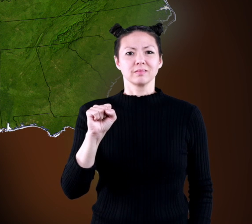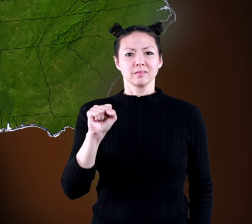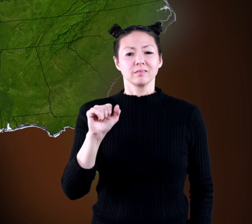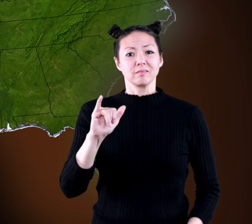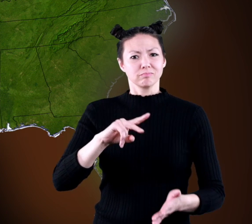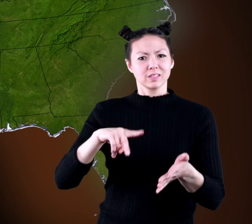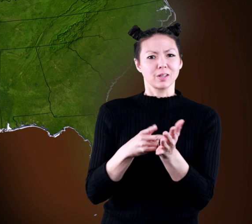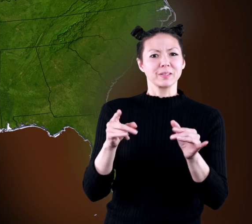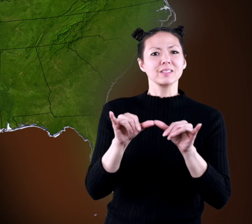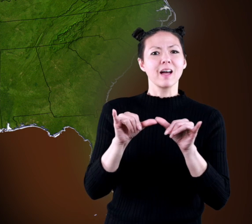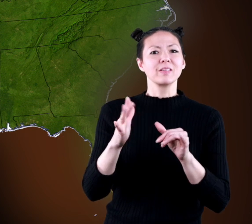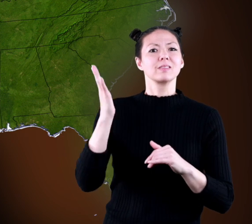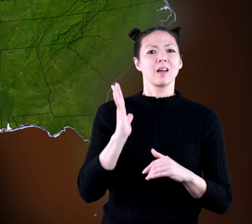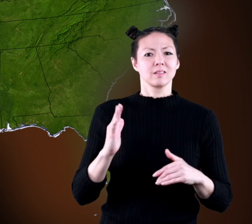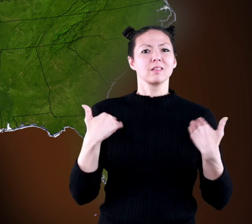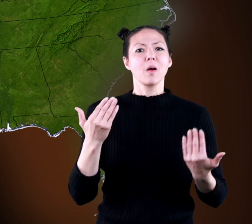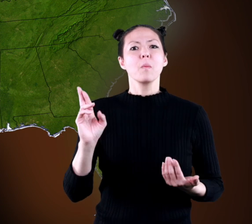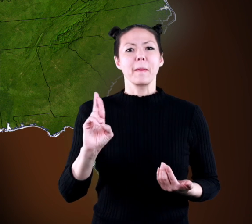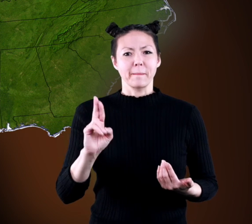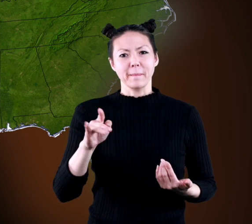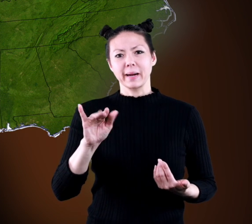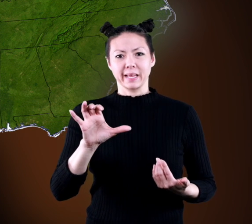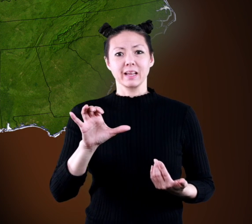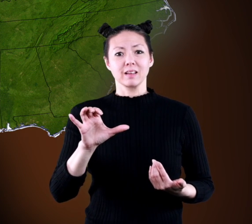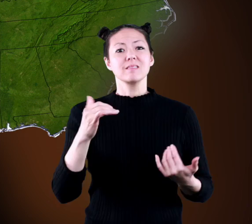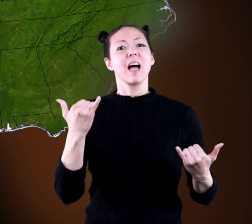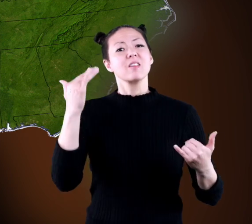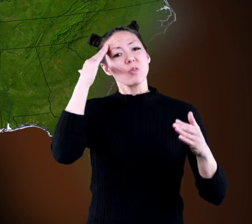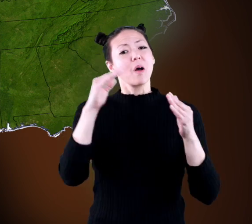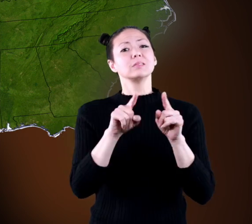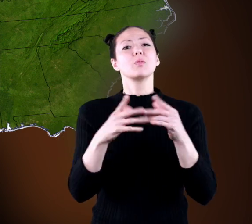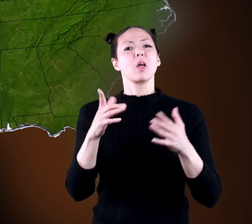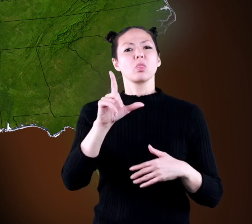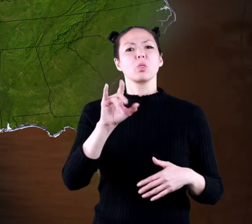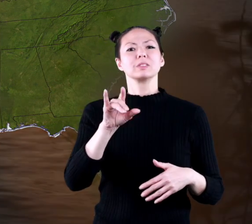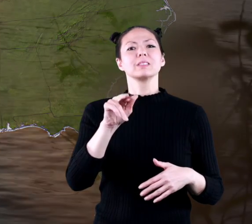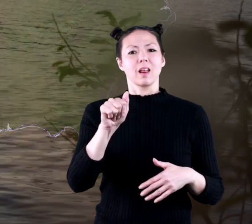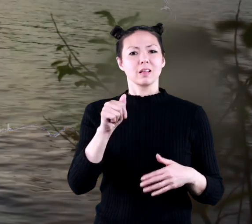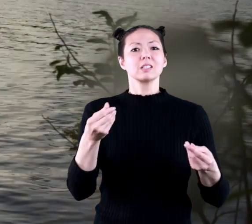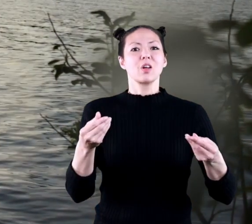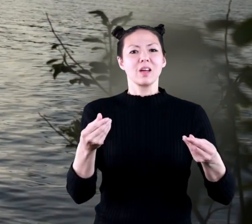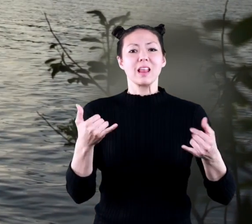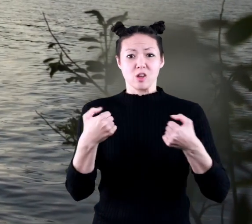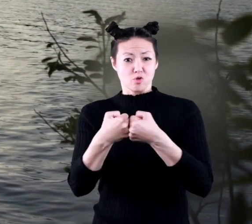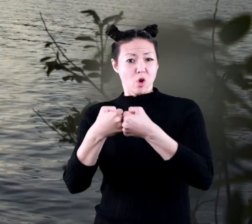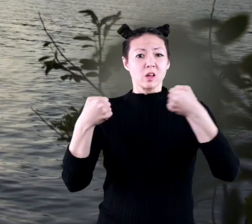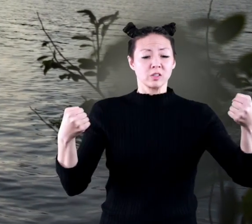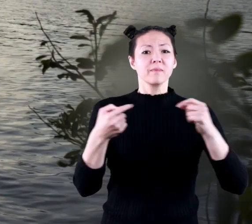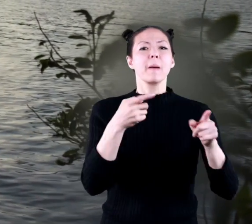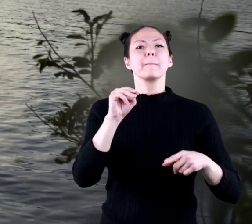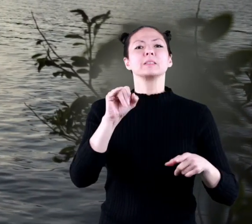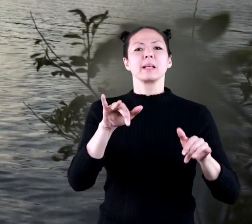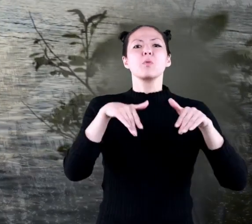miles, thereby doubling the size of the young republic. What was known as the Louisiana Territory stretched from the